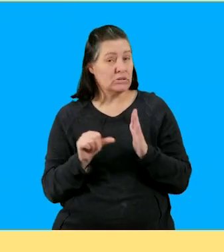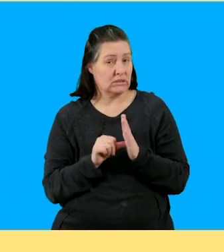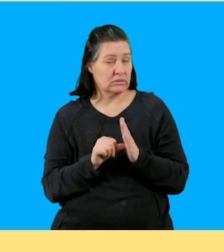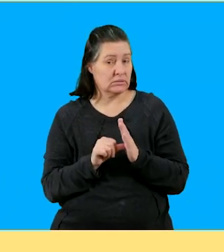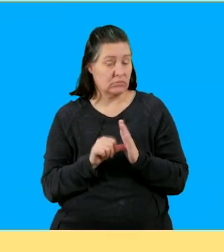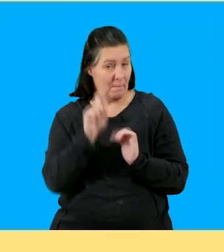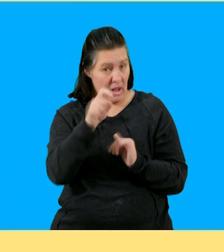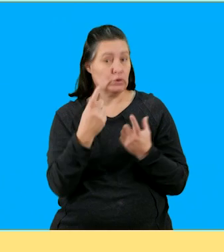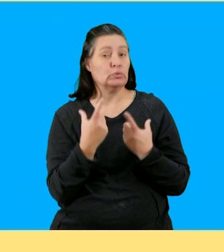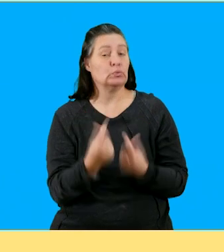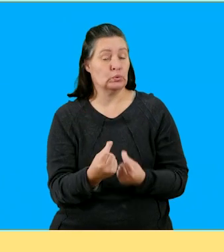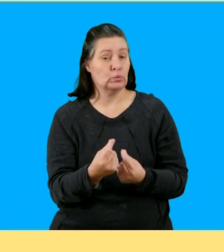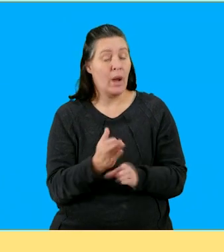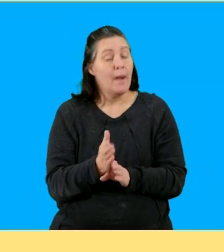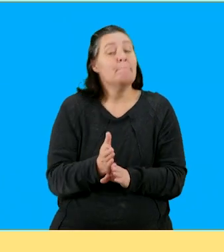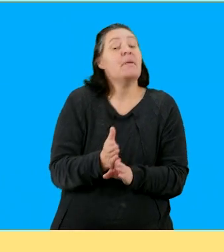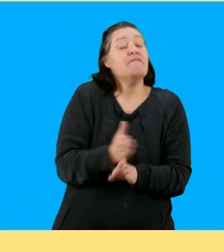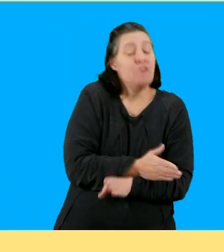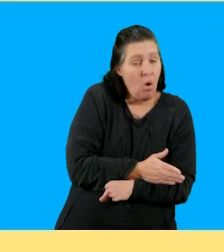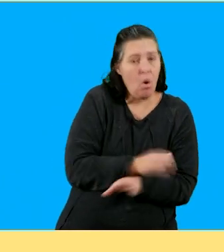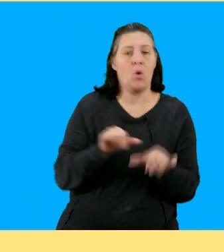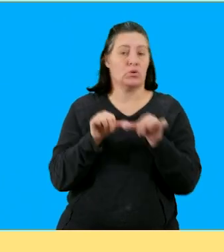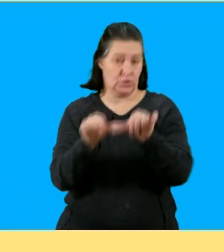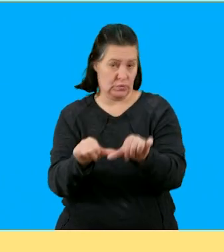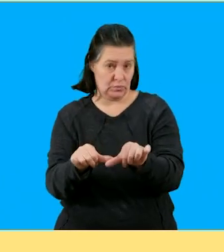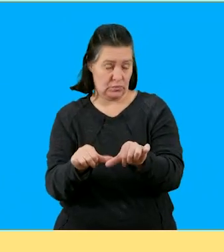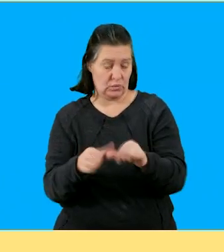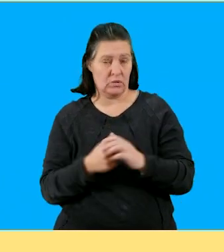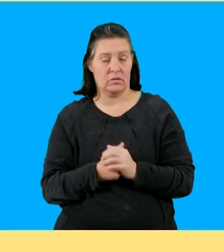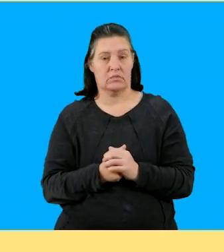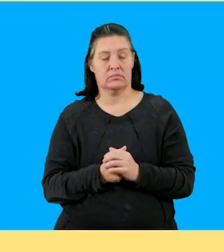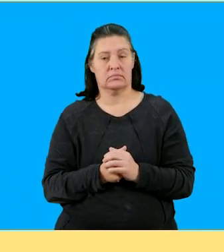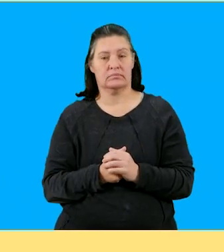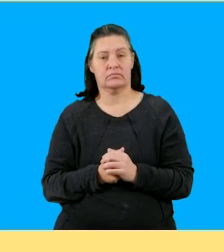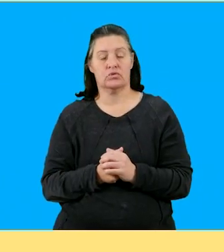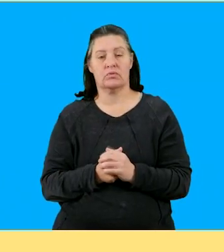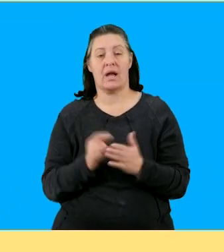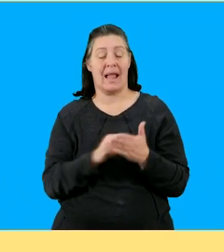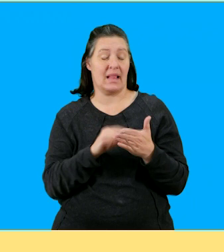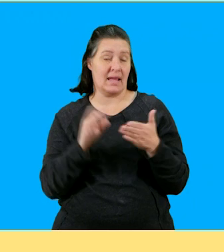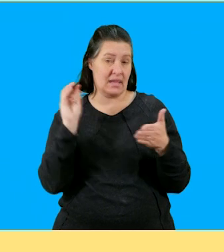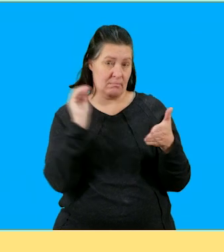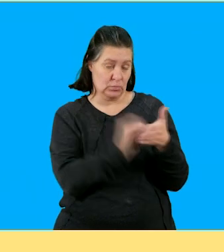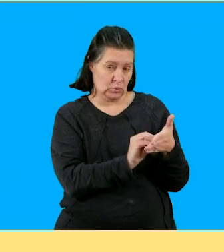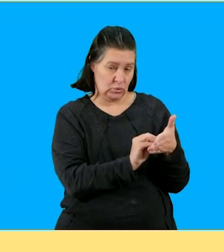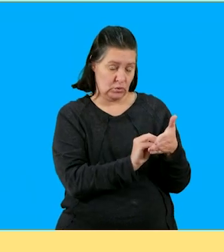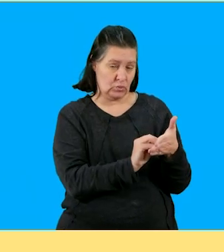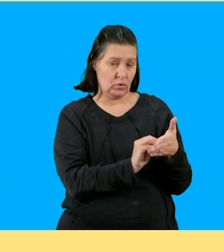do that before you can continue. So I want you to have your calculator and I want you to